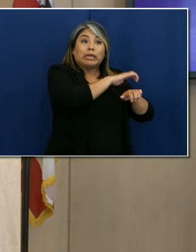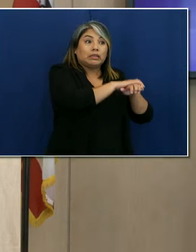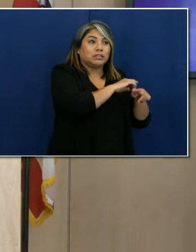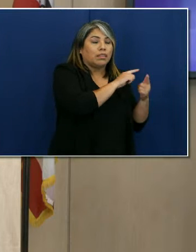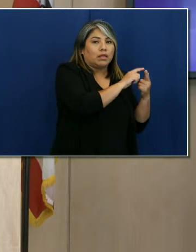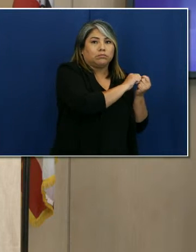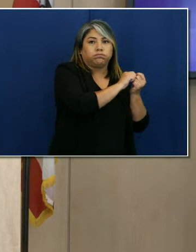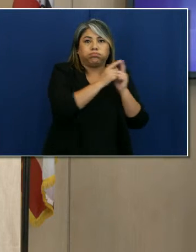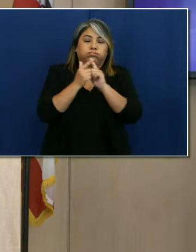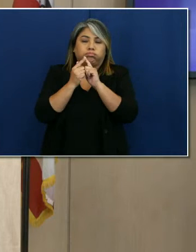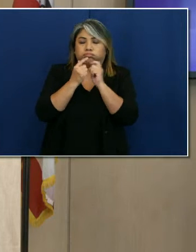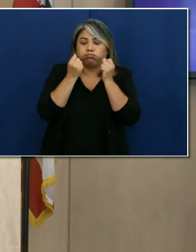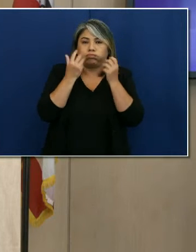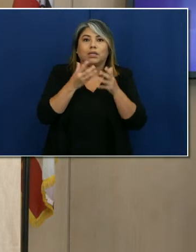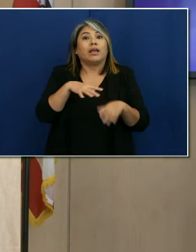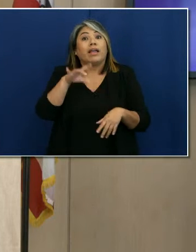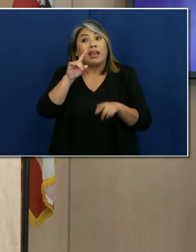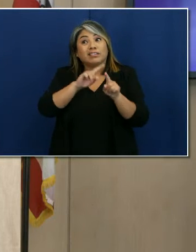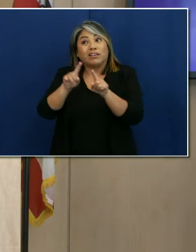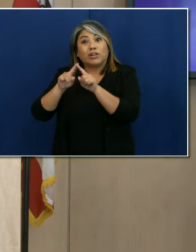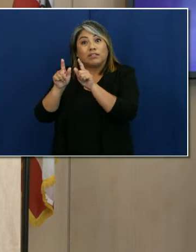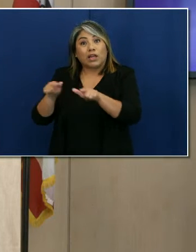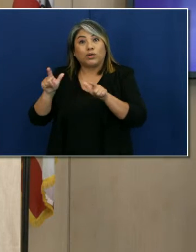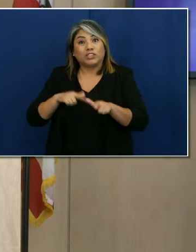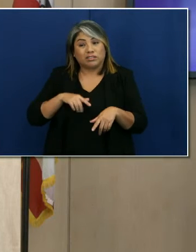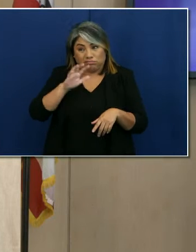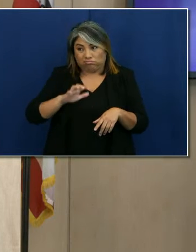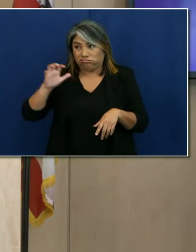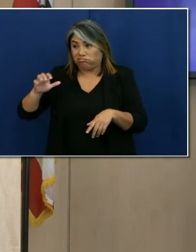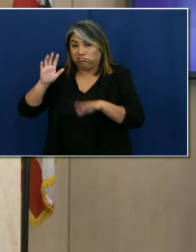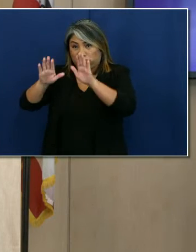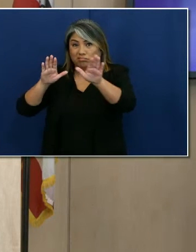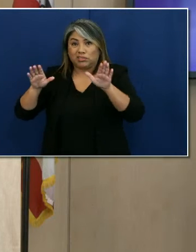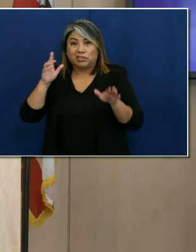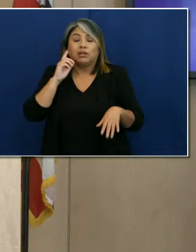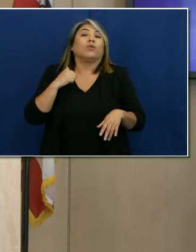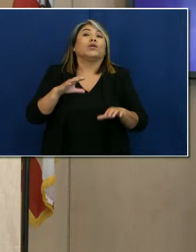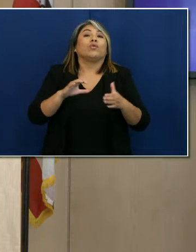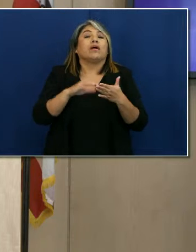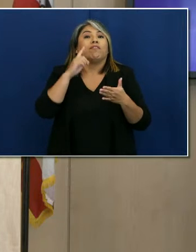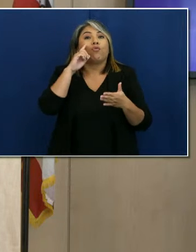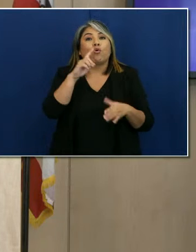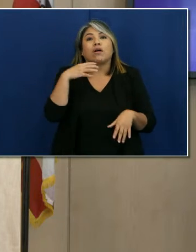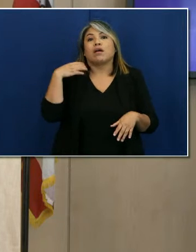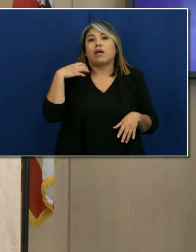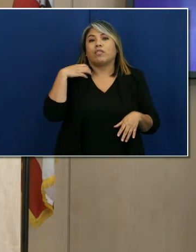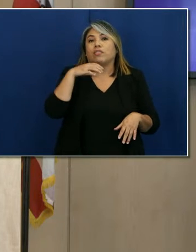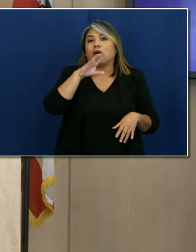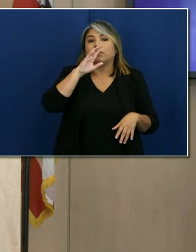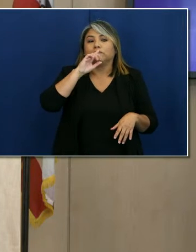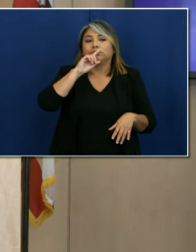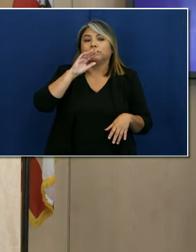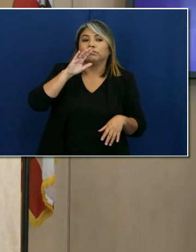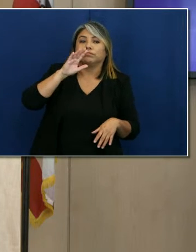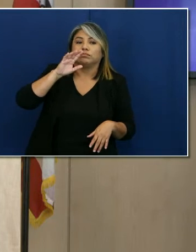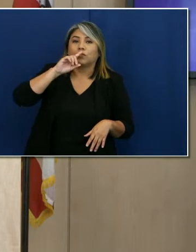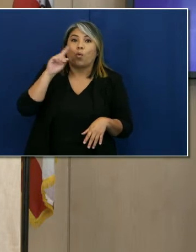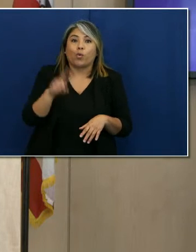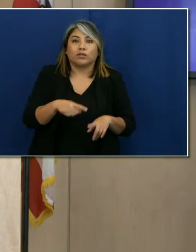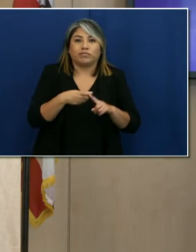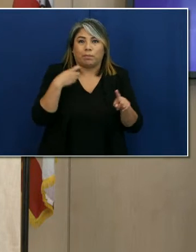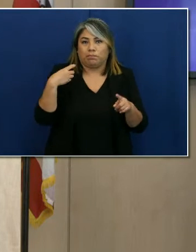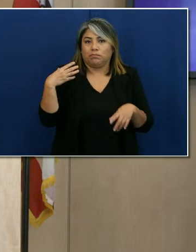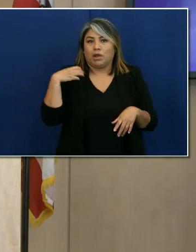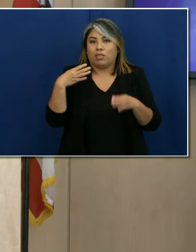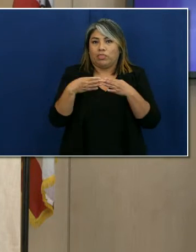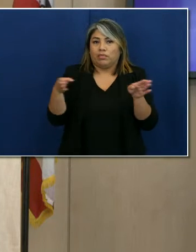different languages, and we do that for all of our health officers' orders, as well as other important documents.